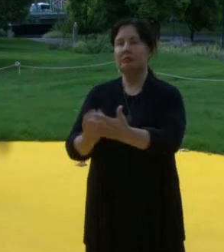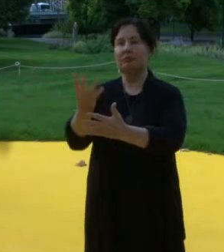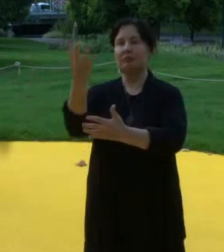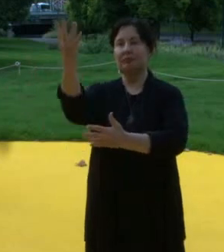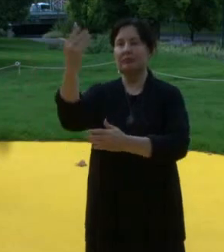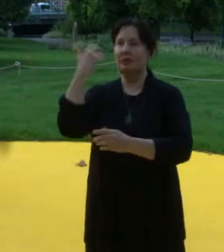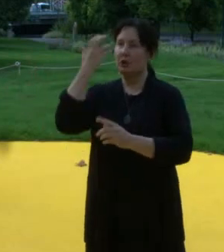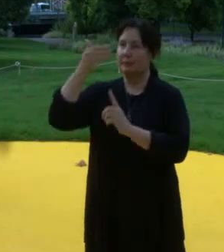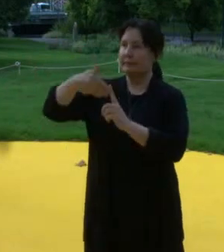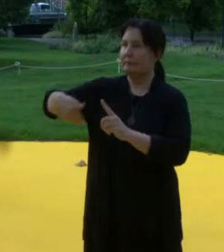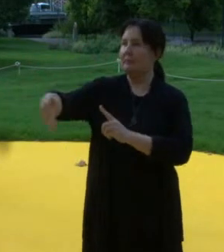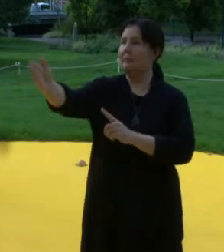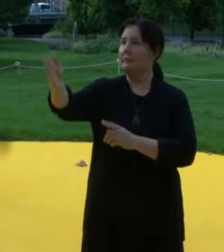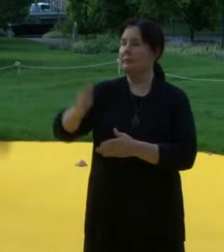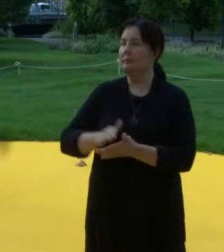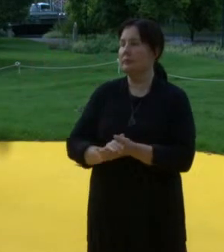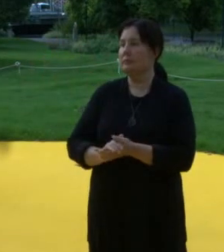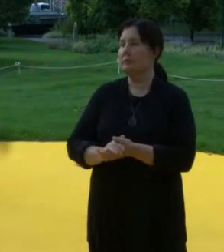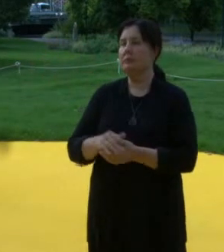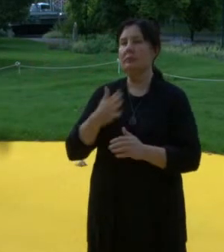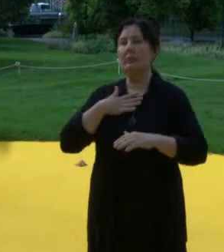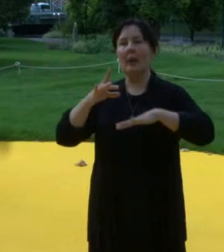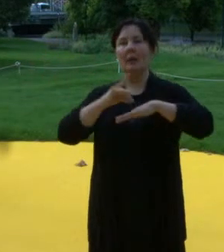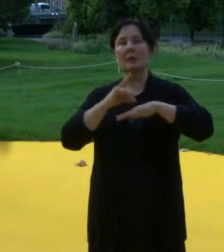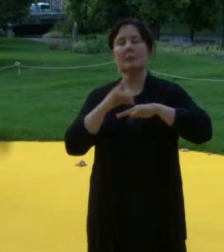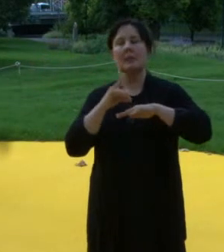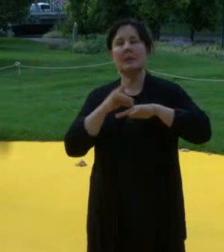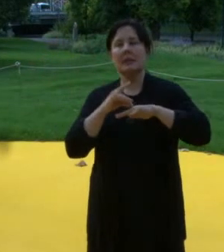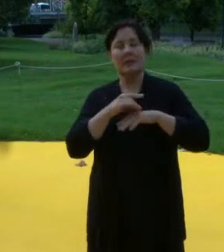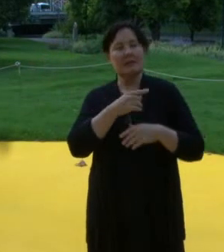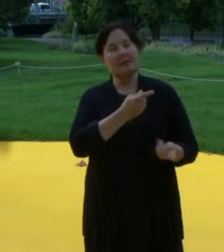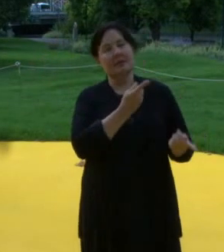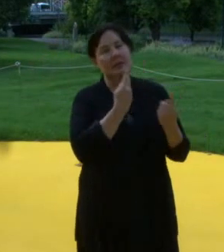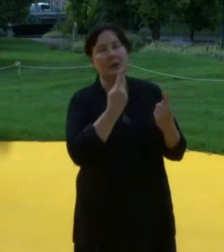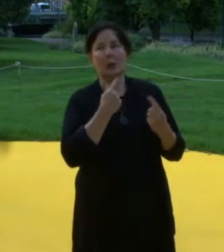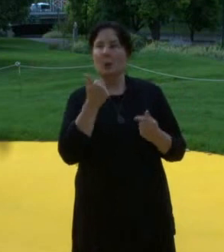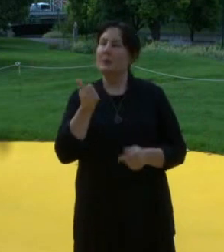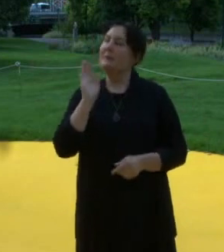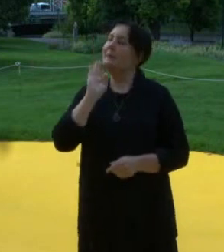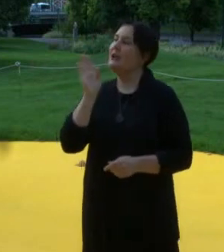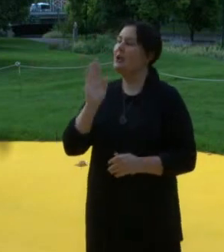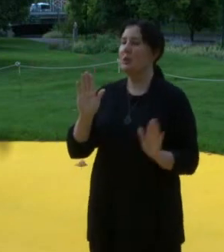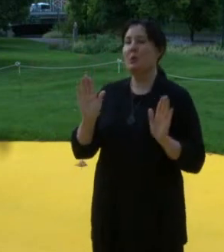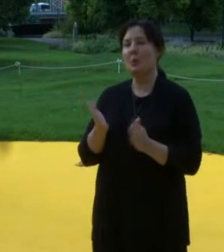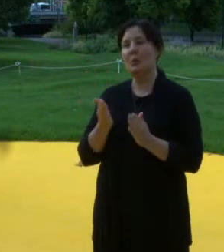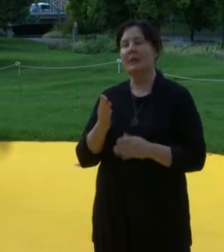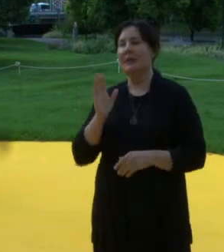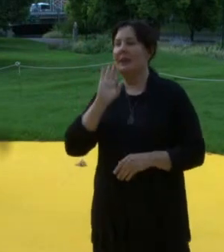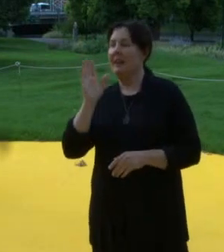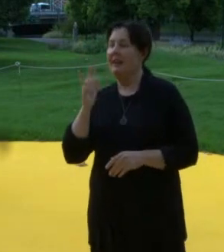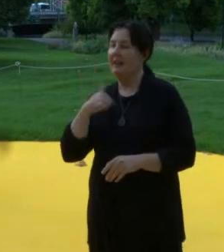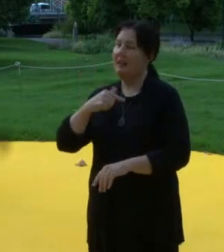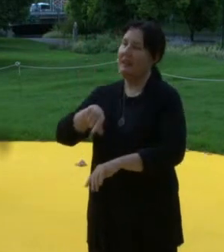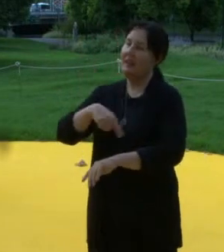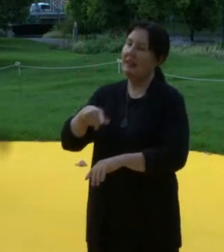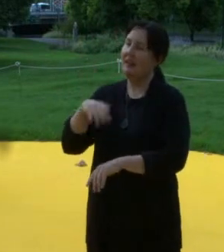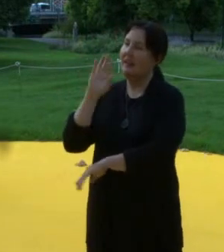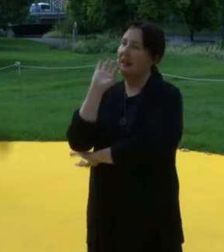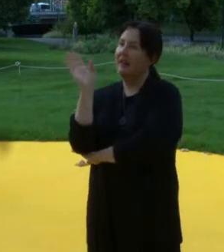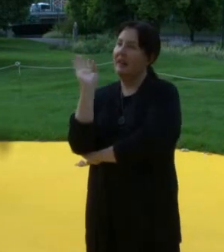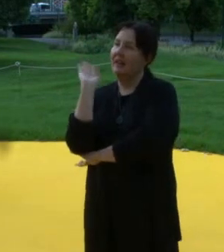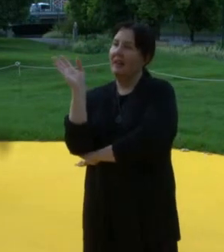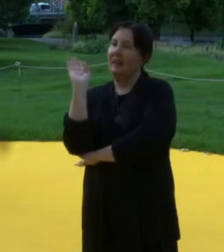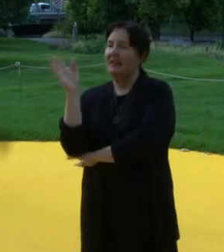ahead. Now, that husband of mine always says that a good speech is a short speech. So I won't go on, except to